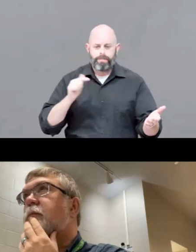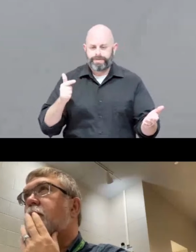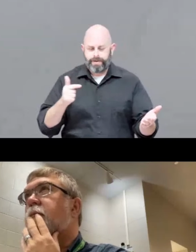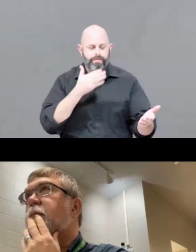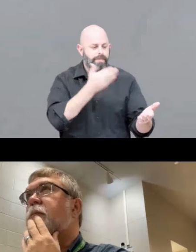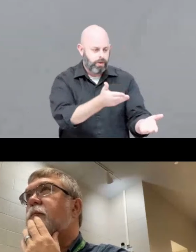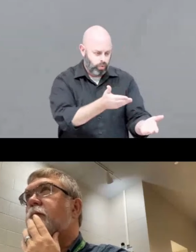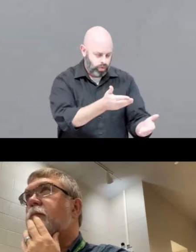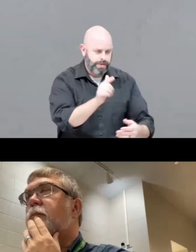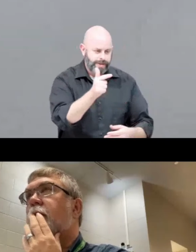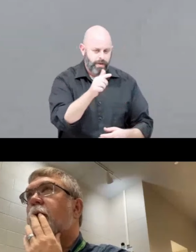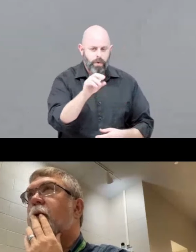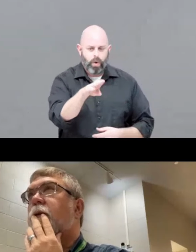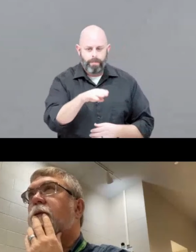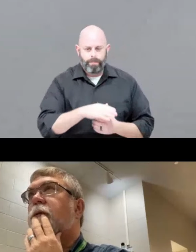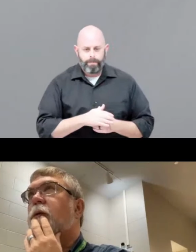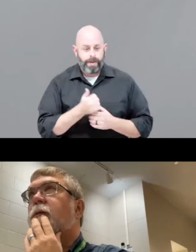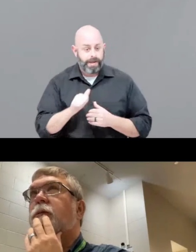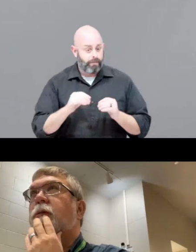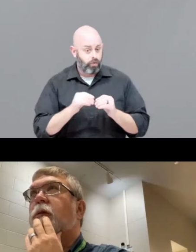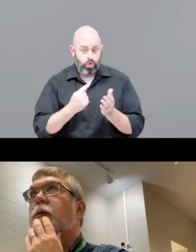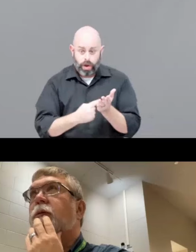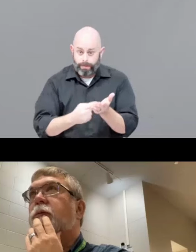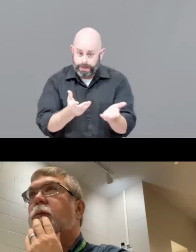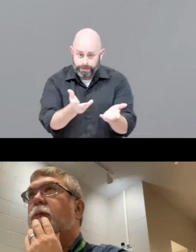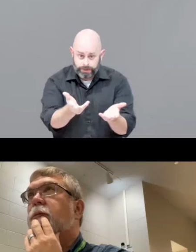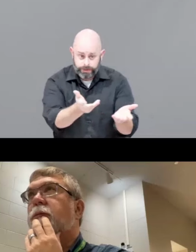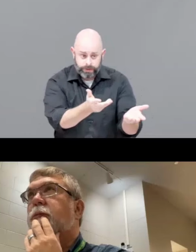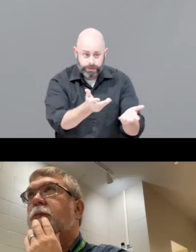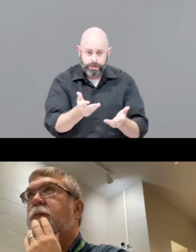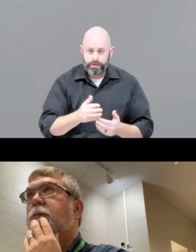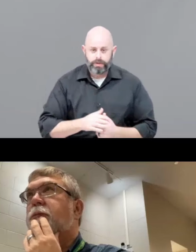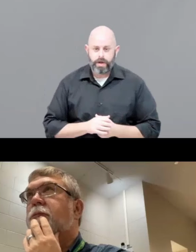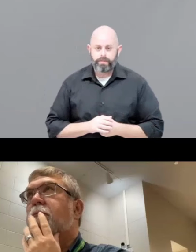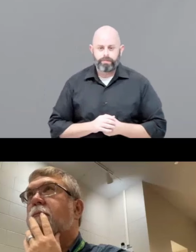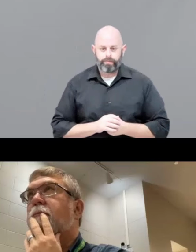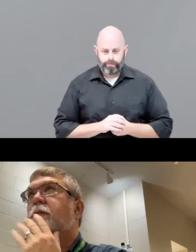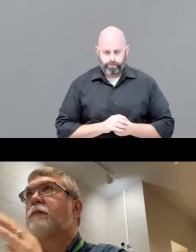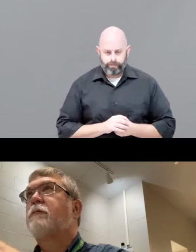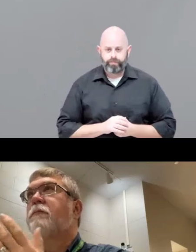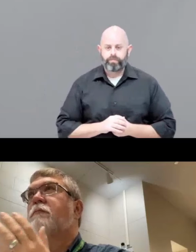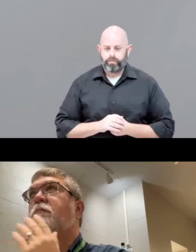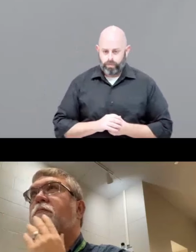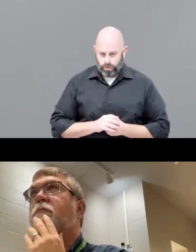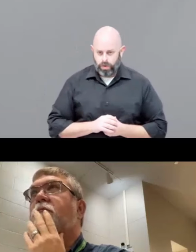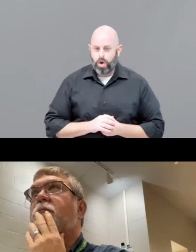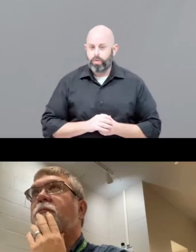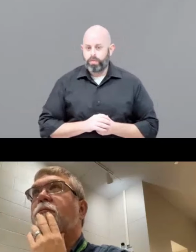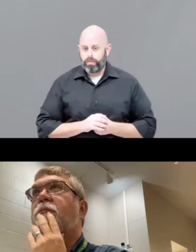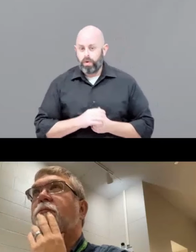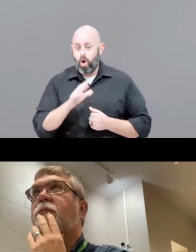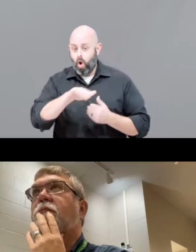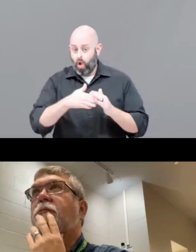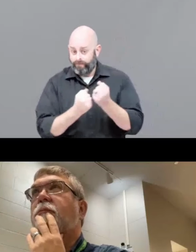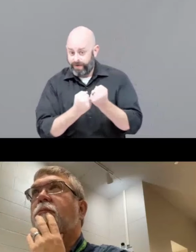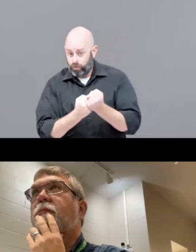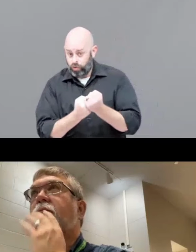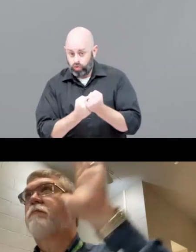Thank you. Second by Rob. Any further comments or questions? None. None. All in